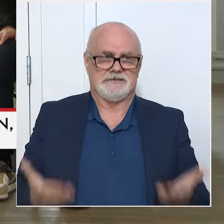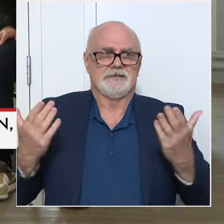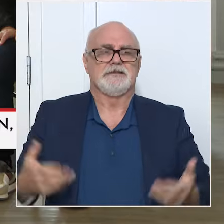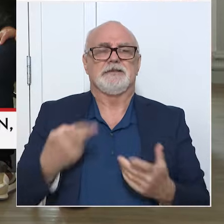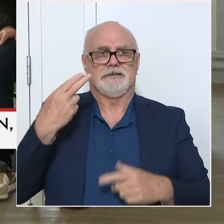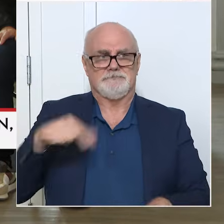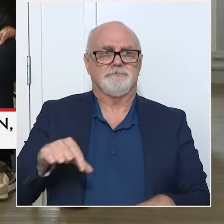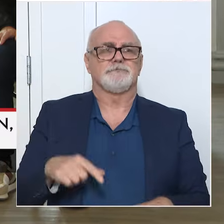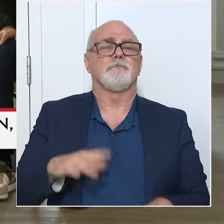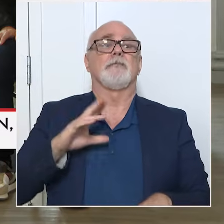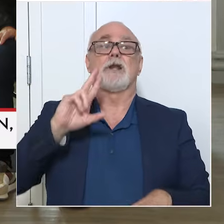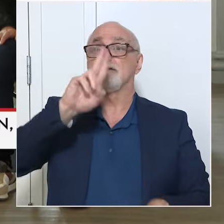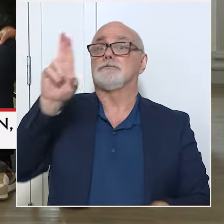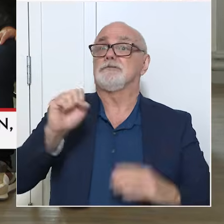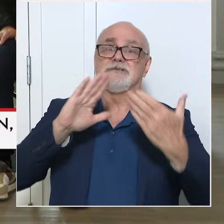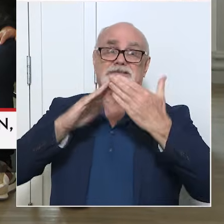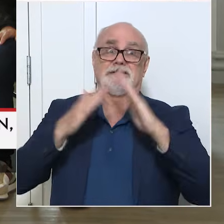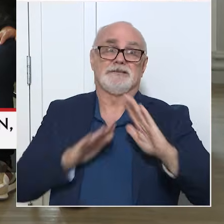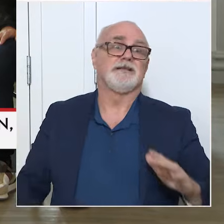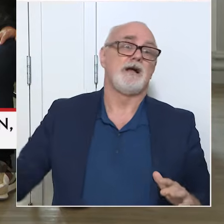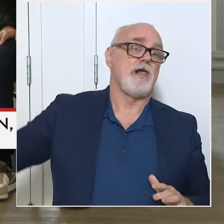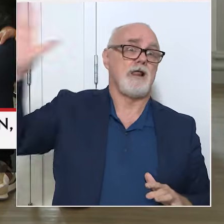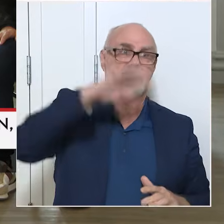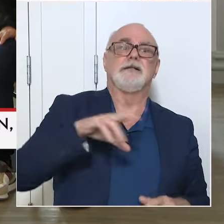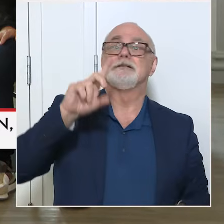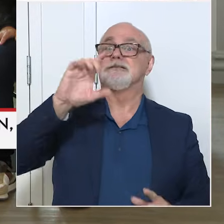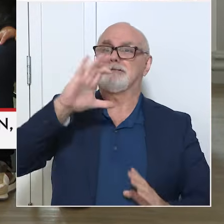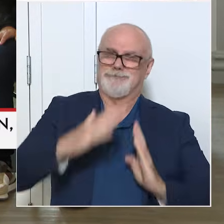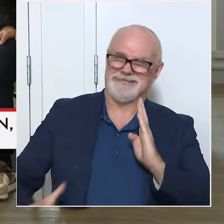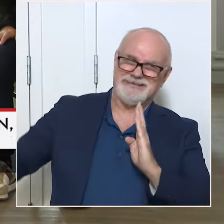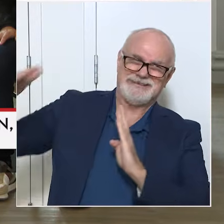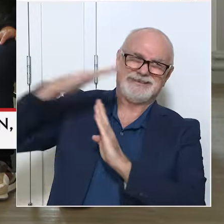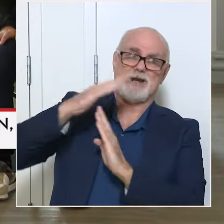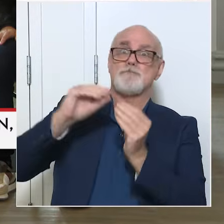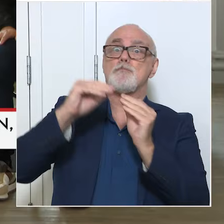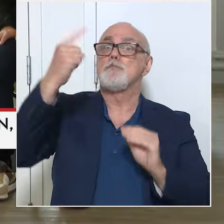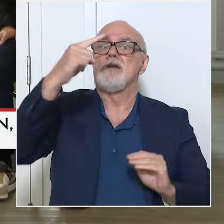ranked #1 for higher ed and advanced higher ed